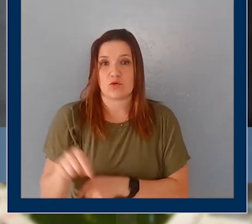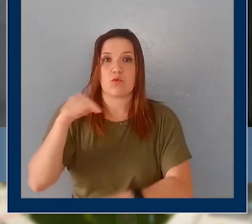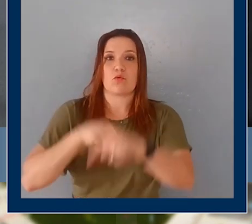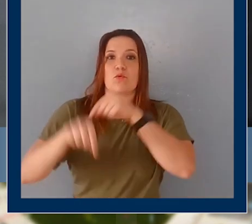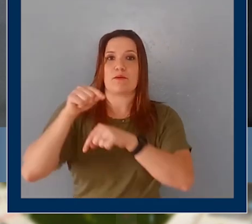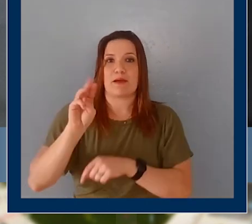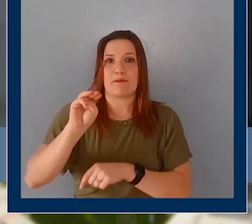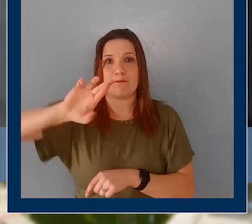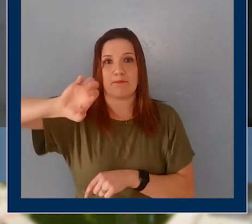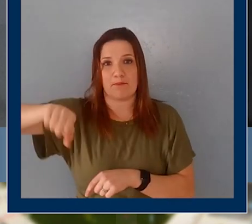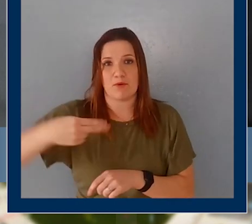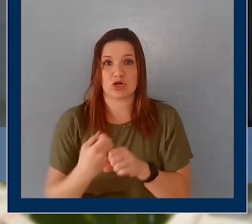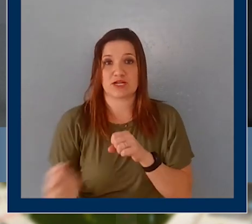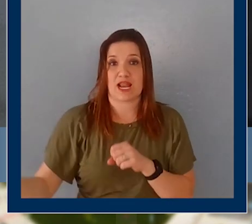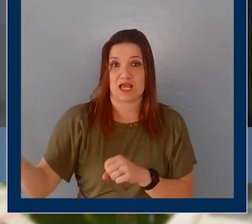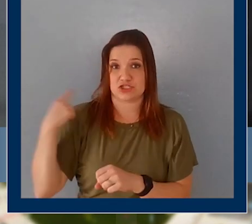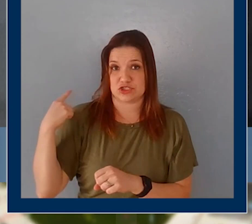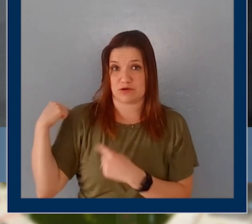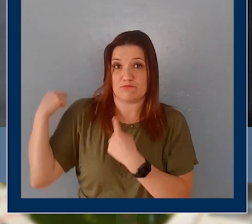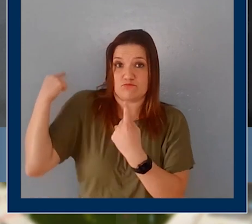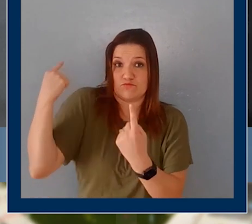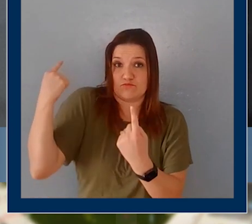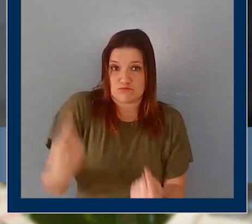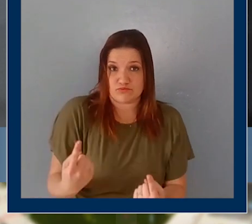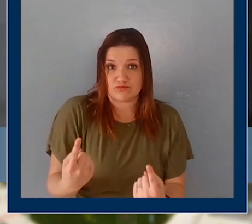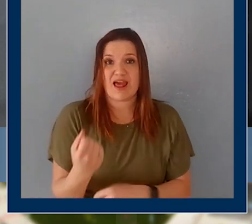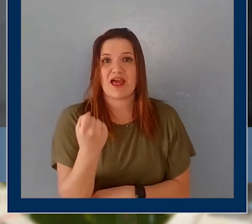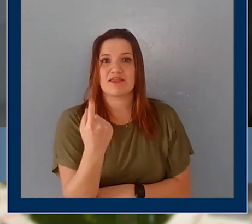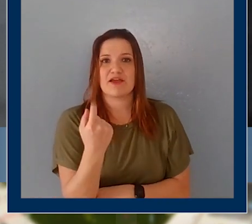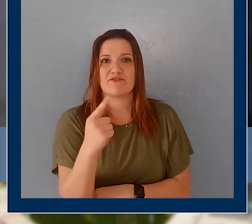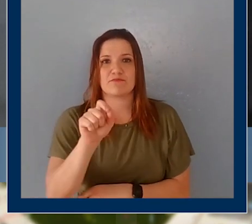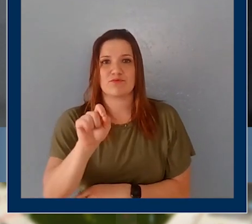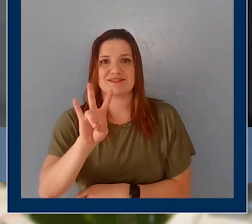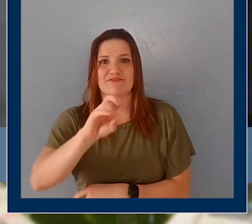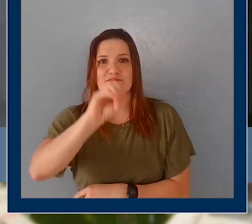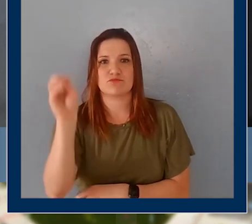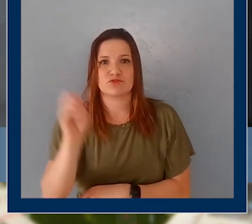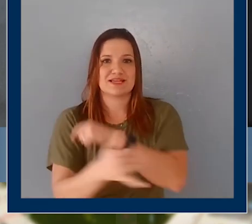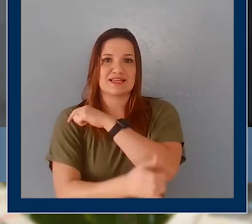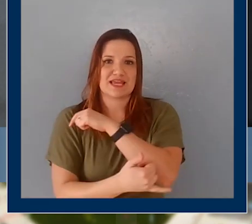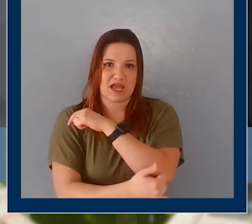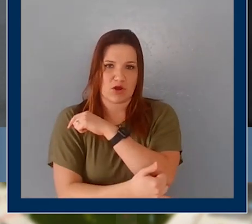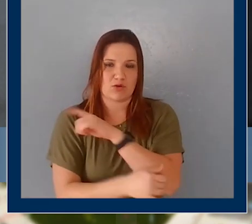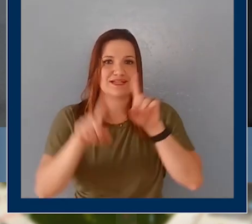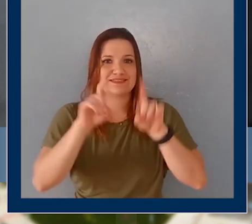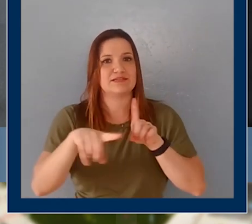now moving to the county level. The county has now conducted, with all of its various partners,